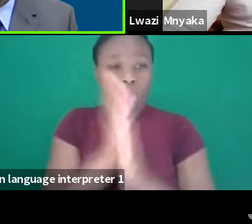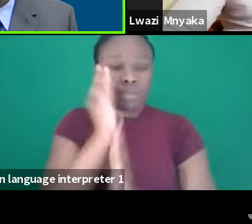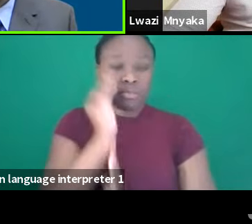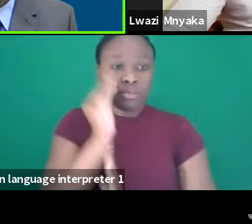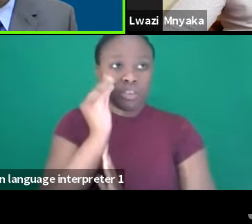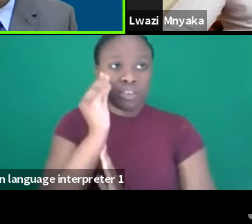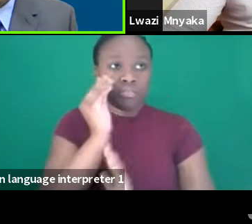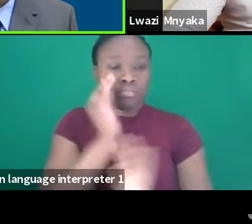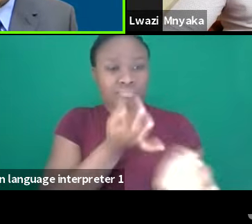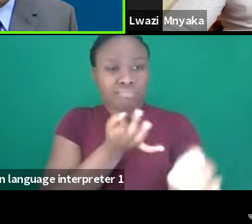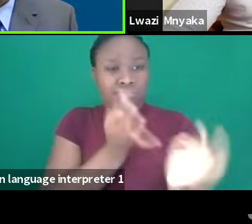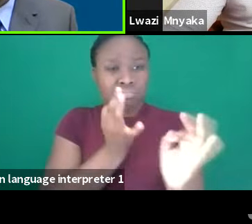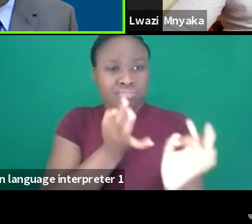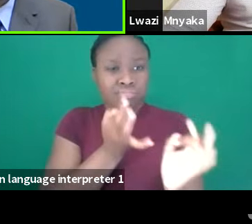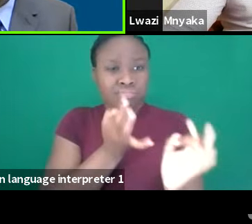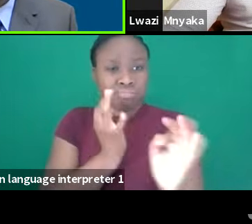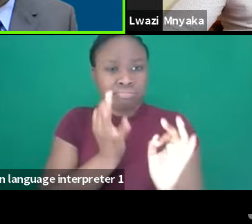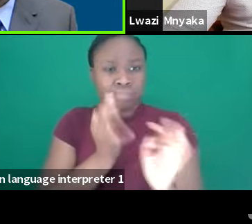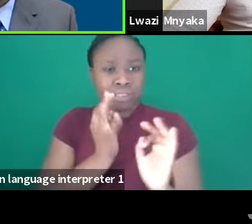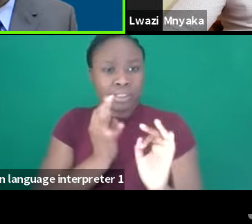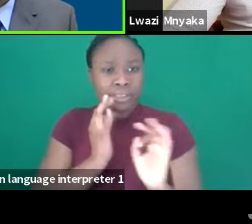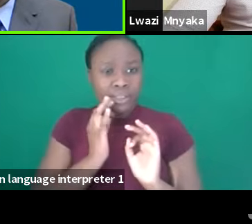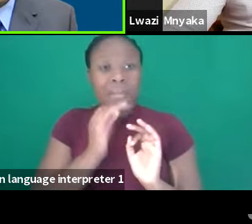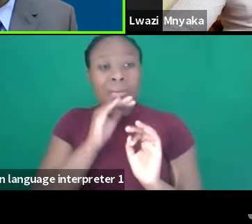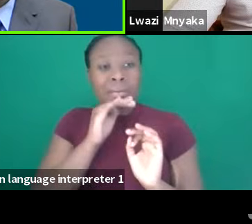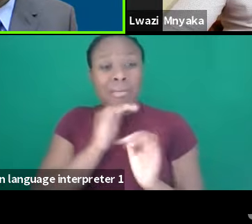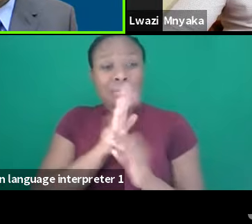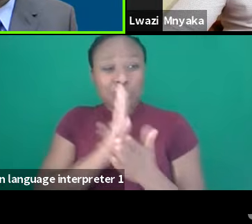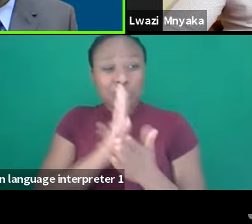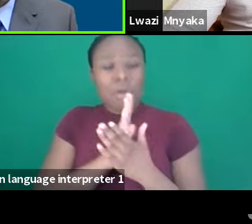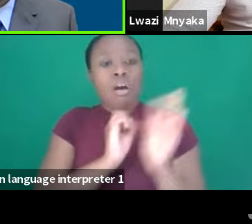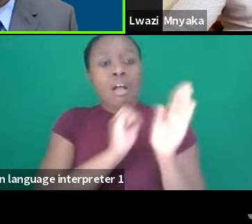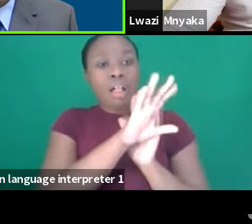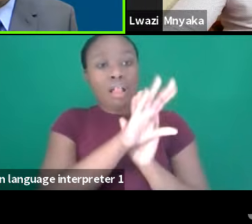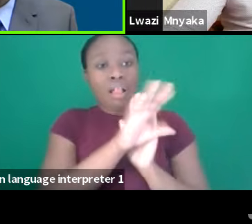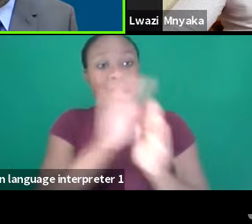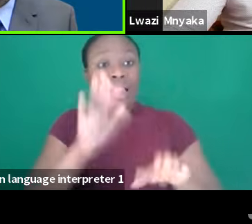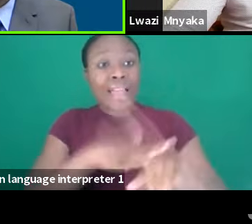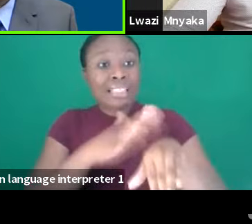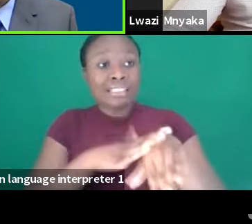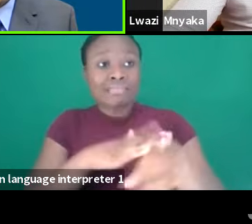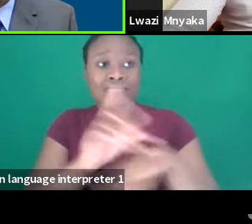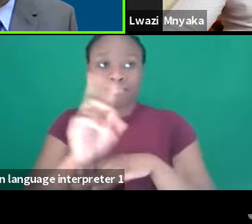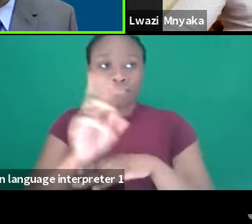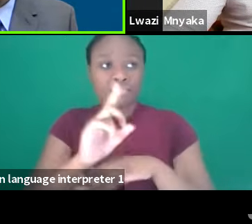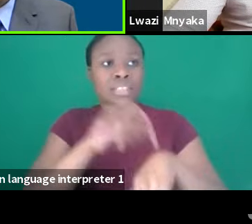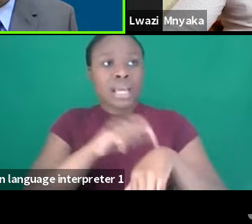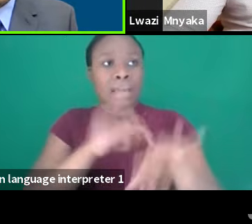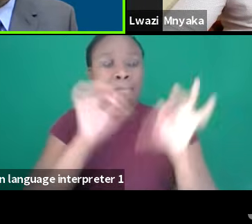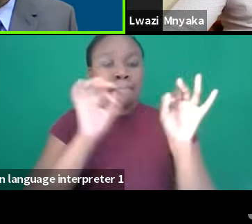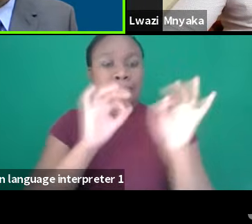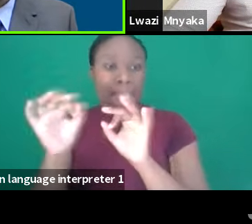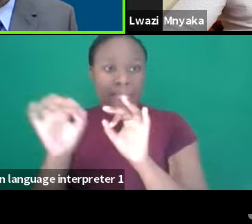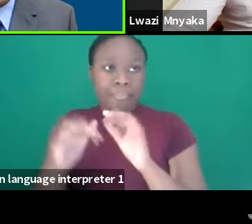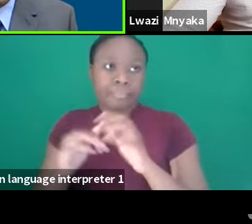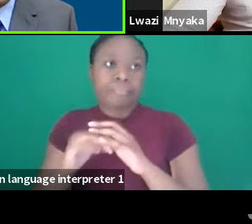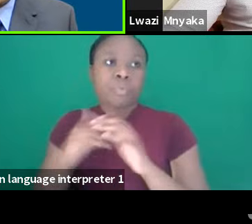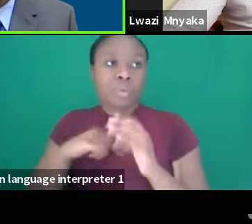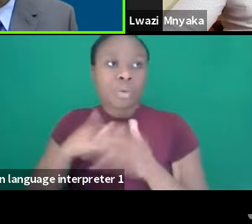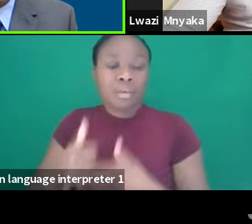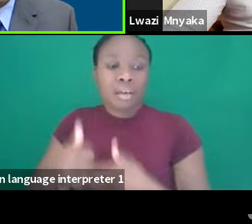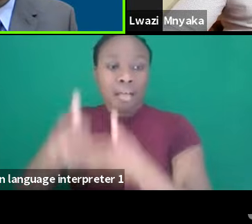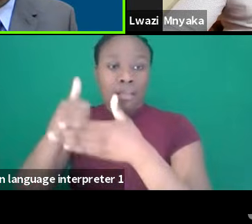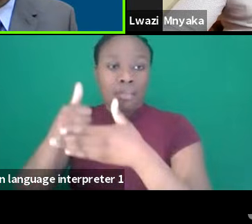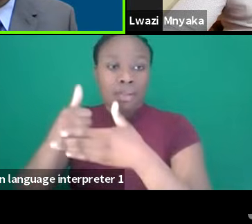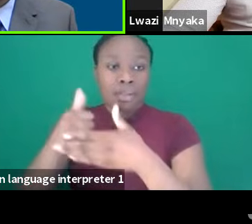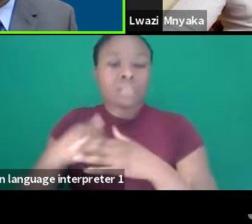are requested, they need to submit them in time in order for us to be able to assist them and help them to